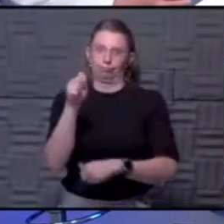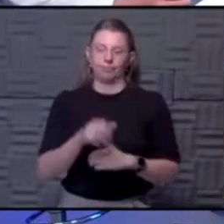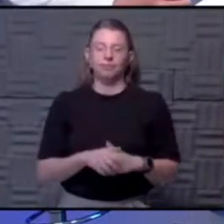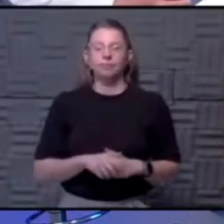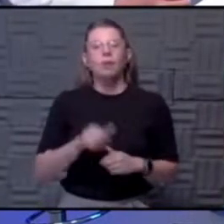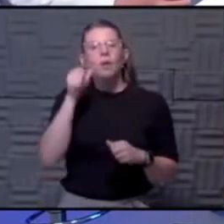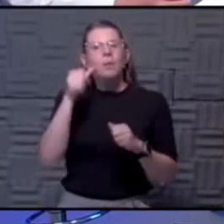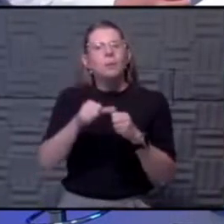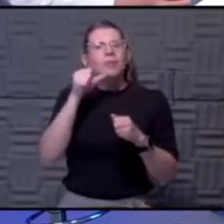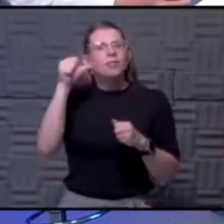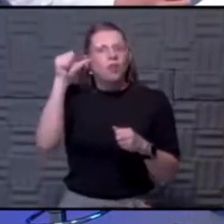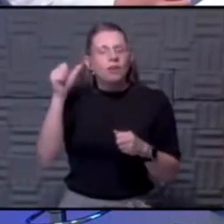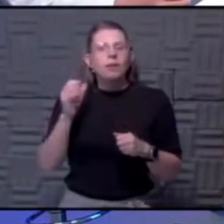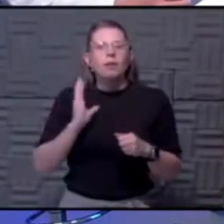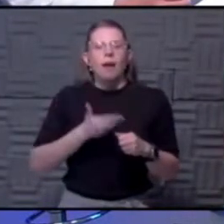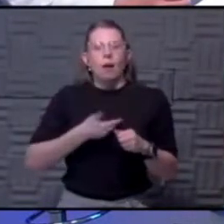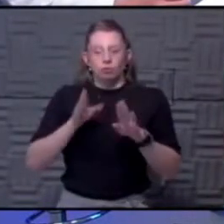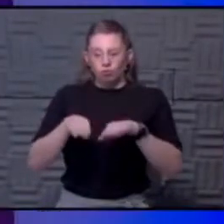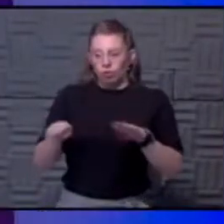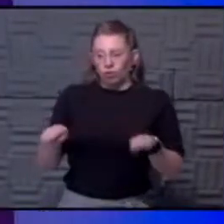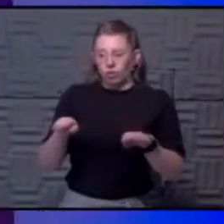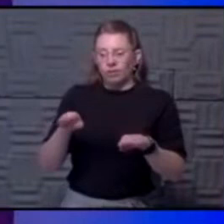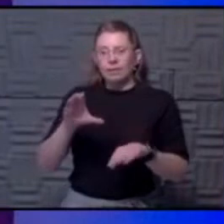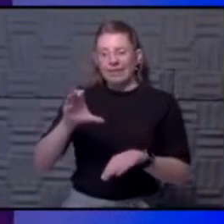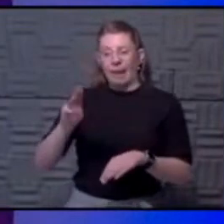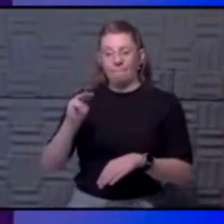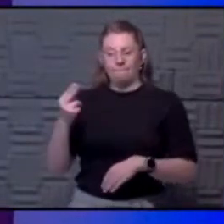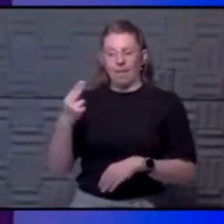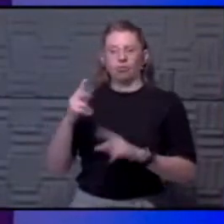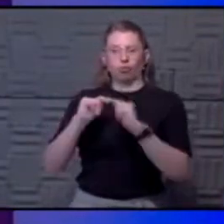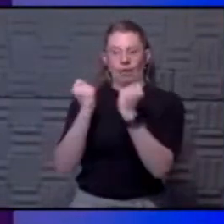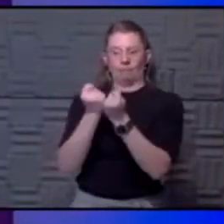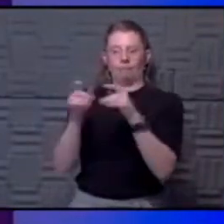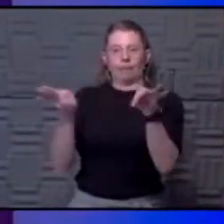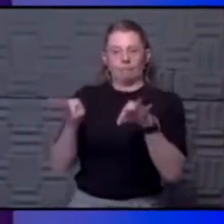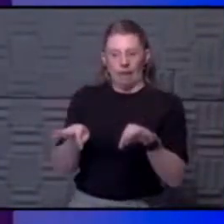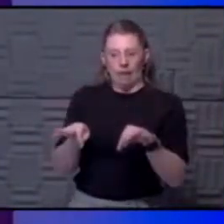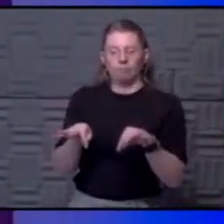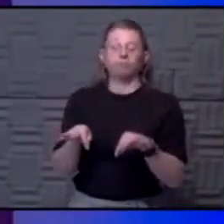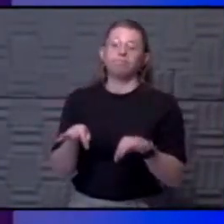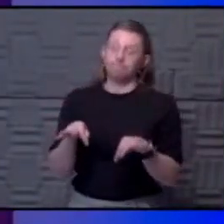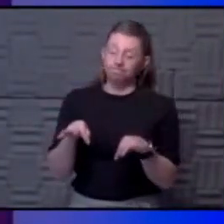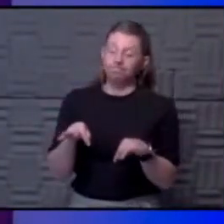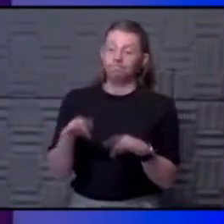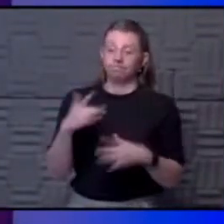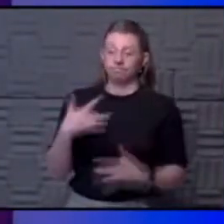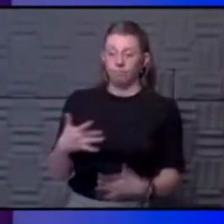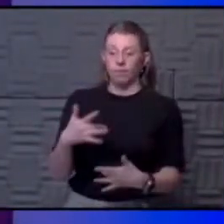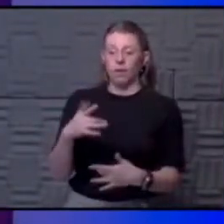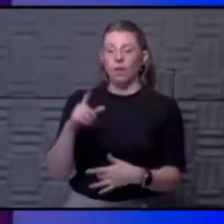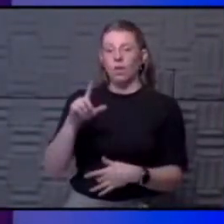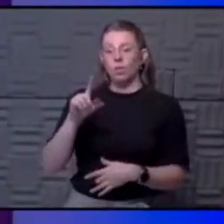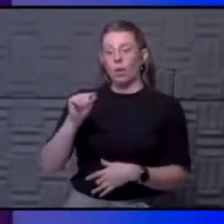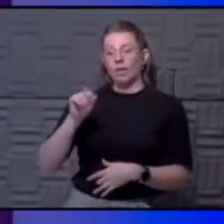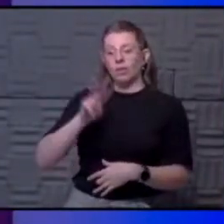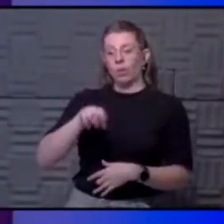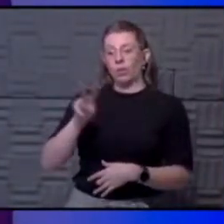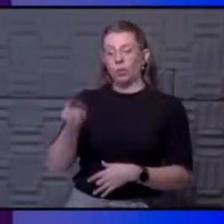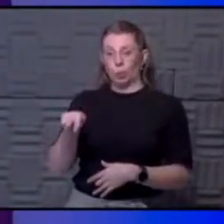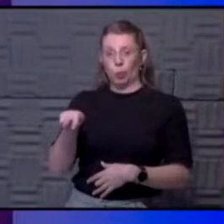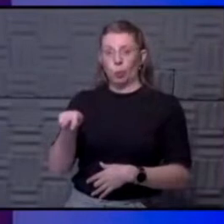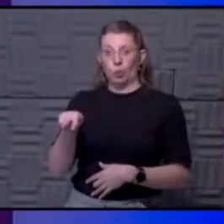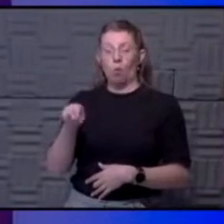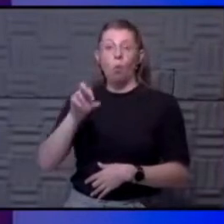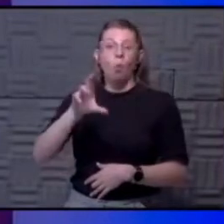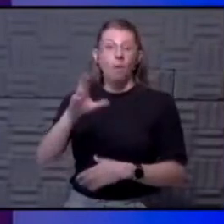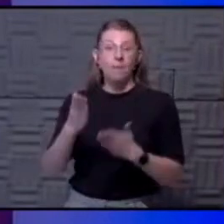Remember yesterday, our Children's Mercy team explained that it is likely going to be 2022